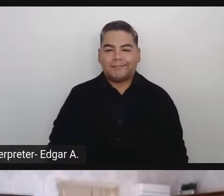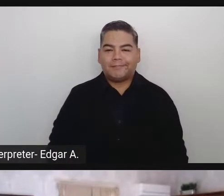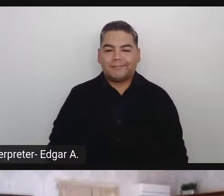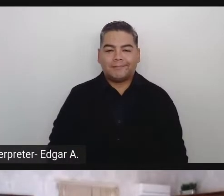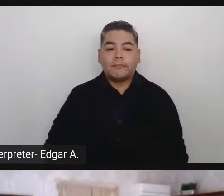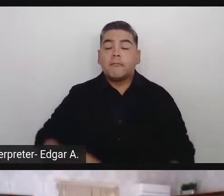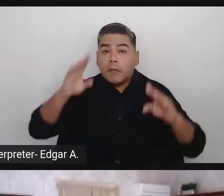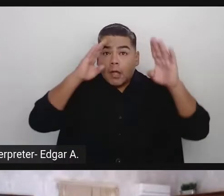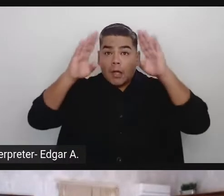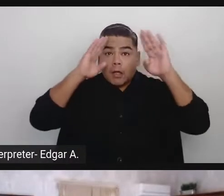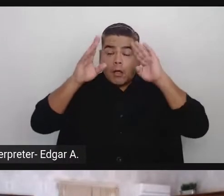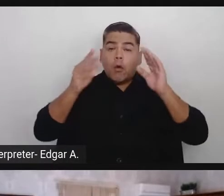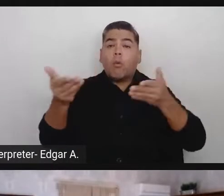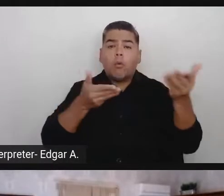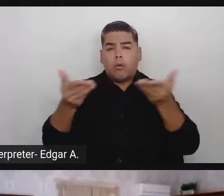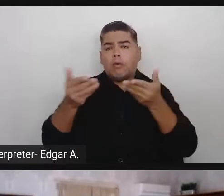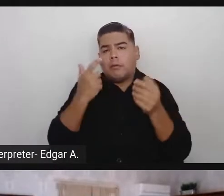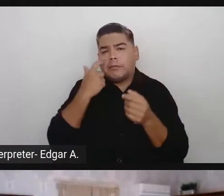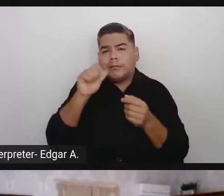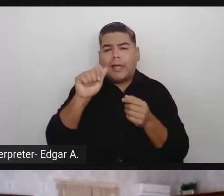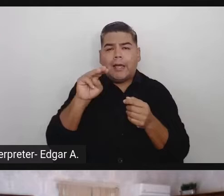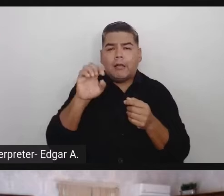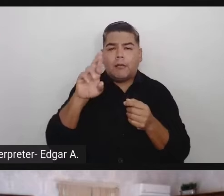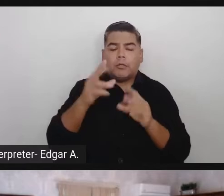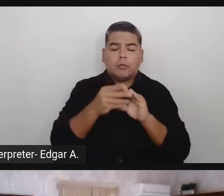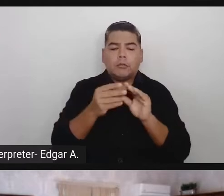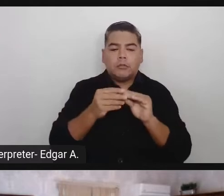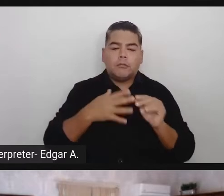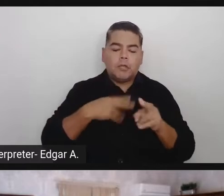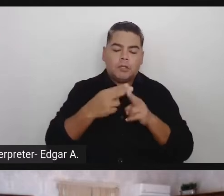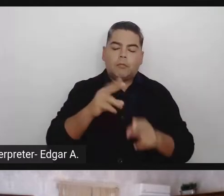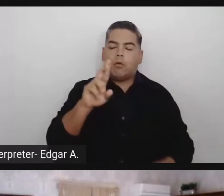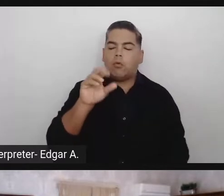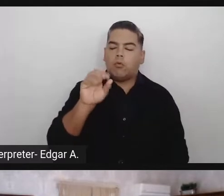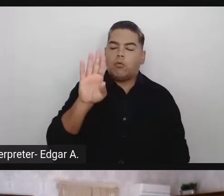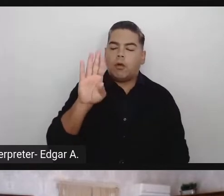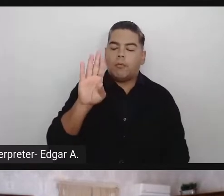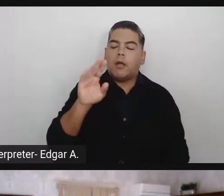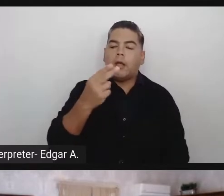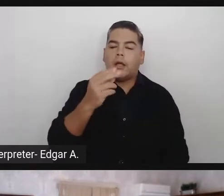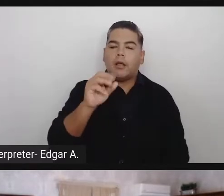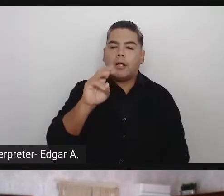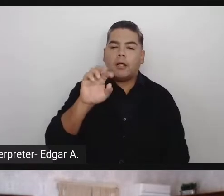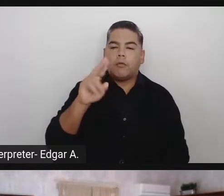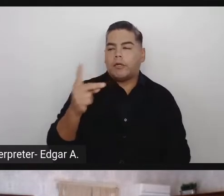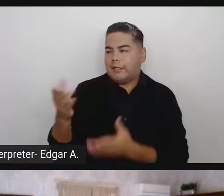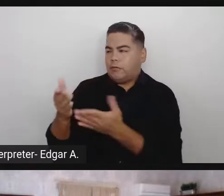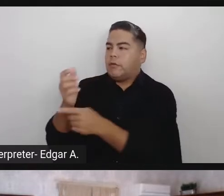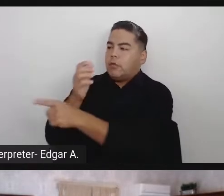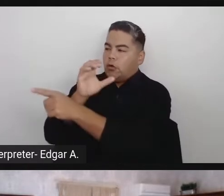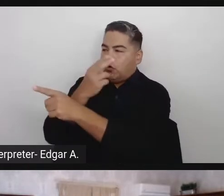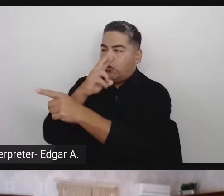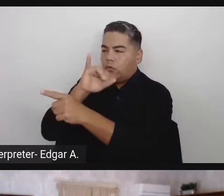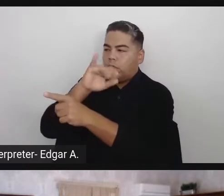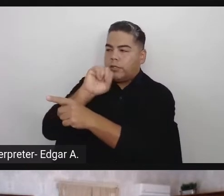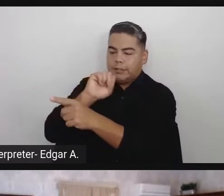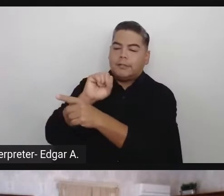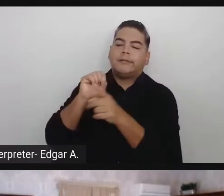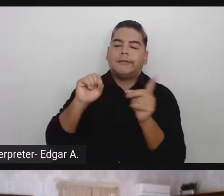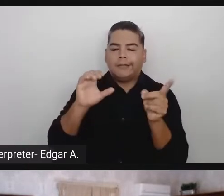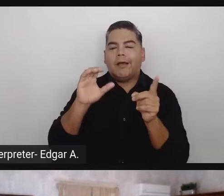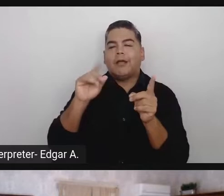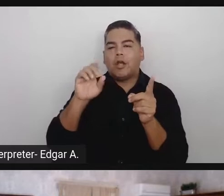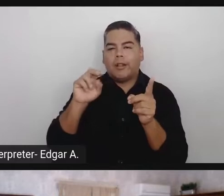Hi, everyone. Welcome. As Amber mentioned, I'm Rob Howard. I'm here with Chris Hinds and Colleen Gratzer. We all run